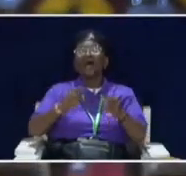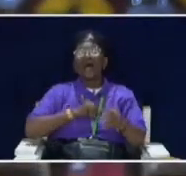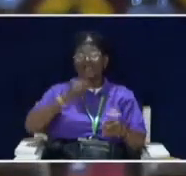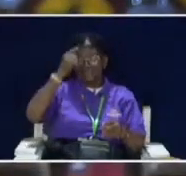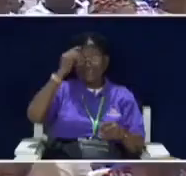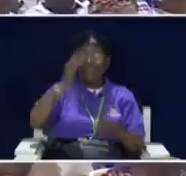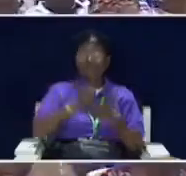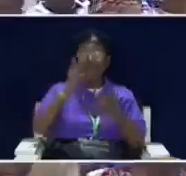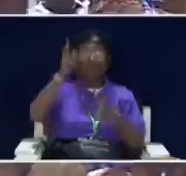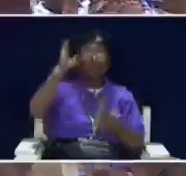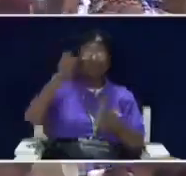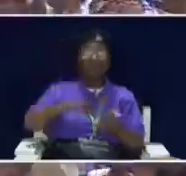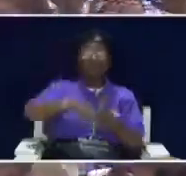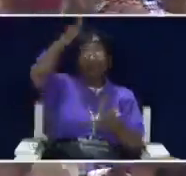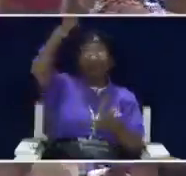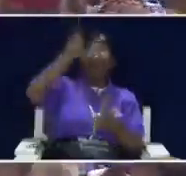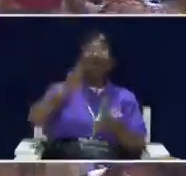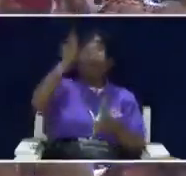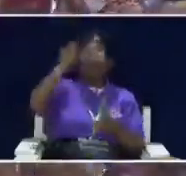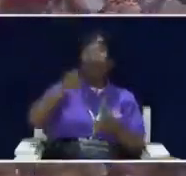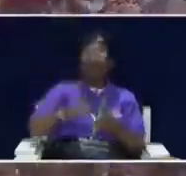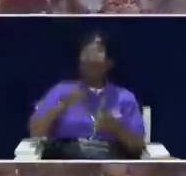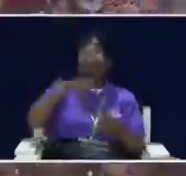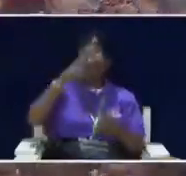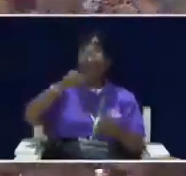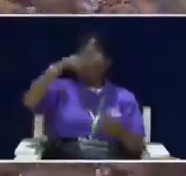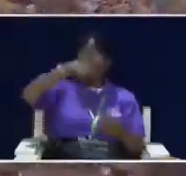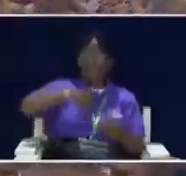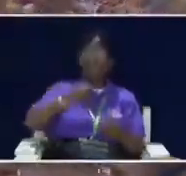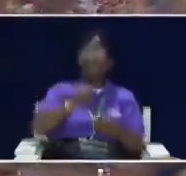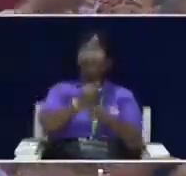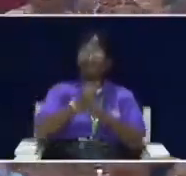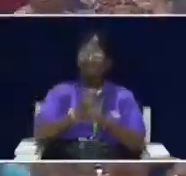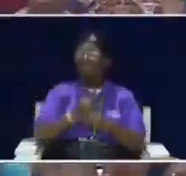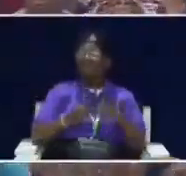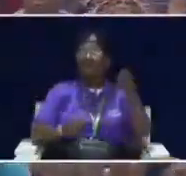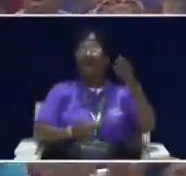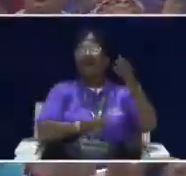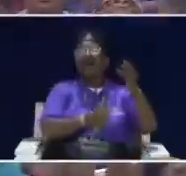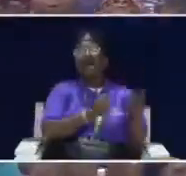I receive the assistance of the wind of favor.